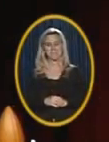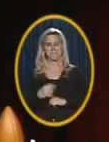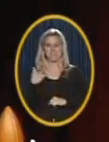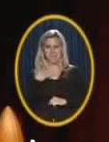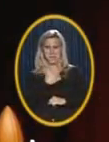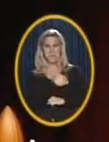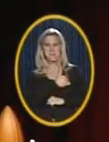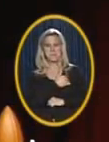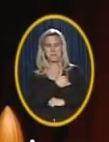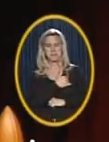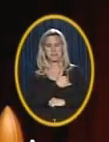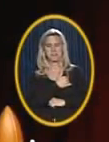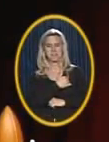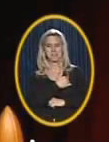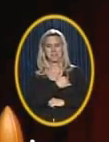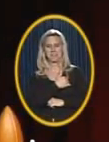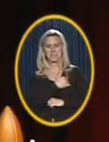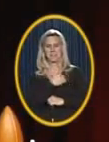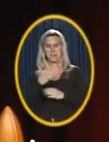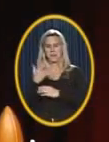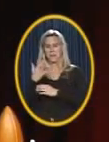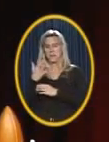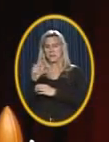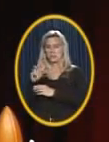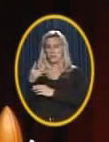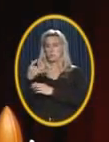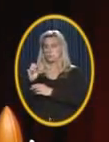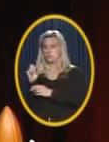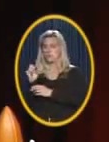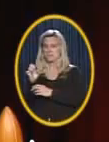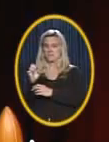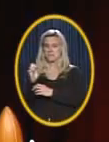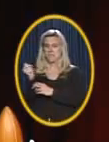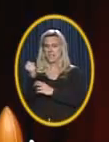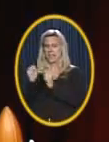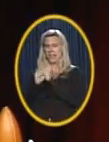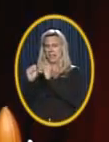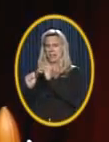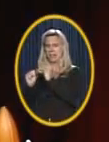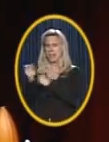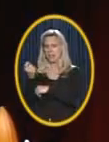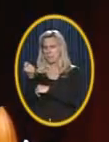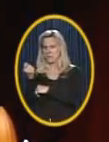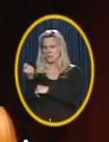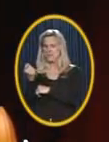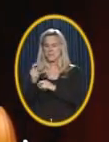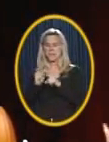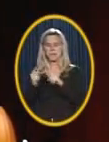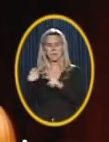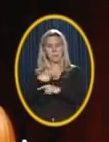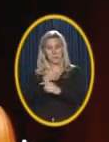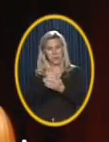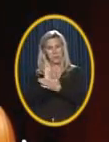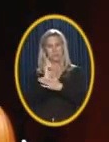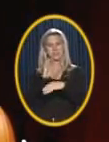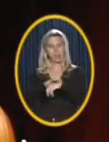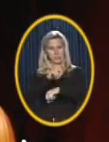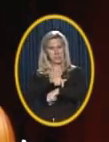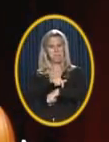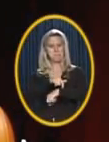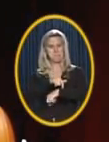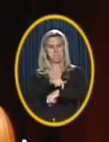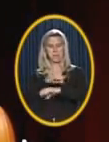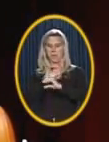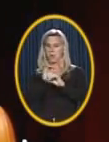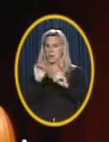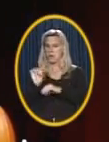we actually didn't, except for George's extending the hole a little bit longer, we went off right on time. Didn't have